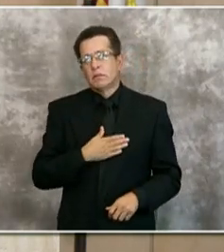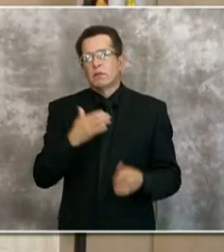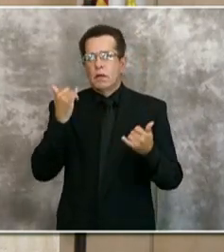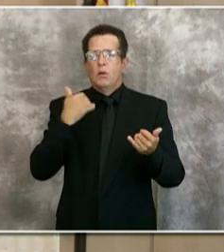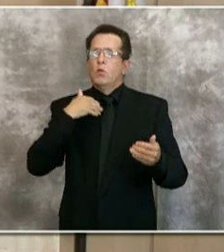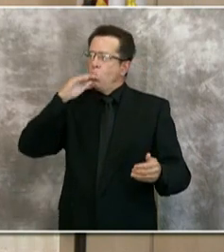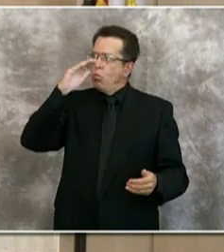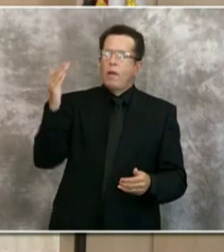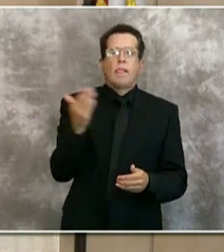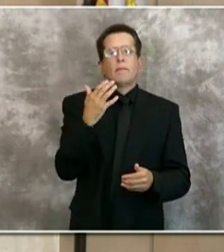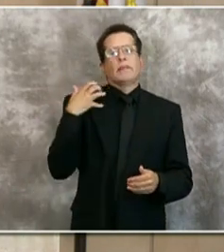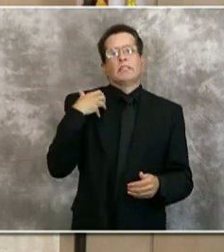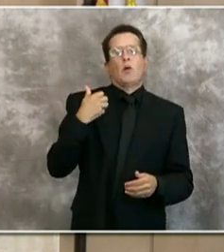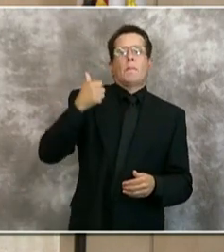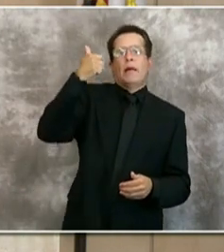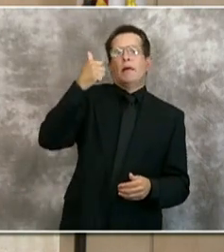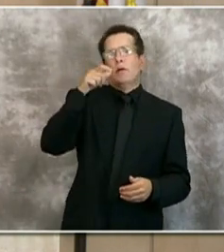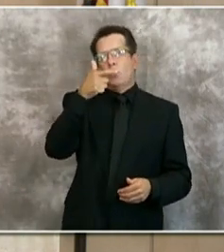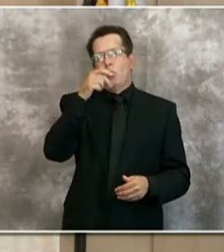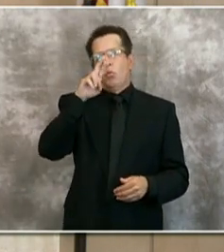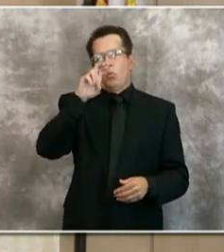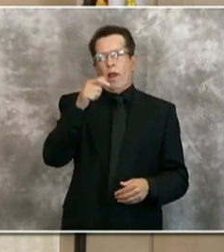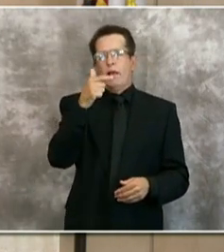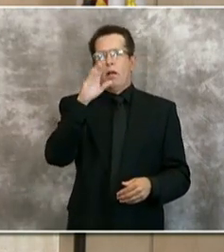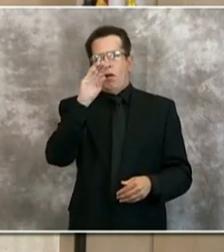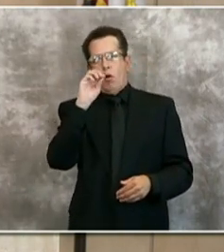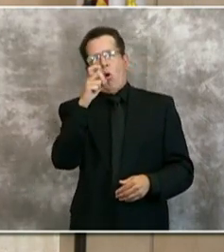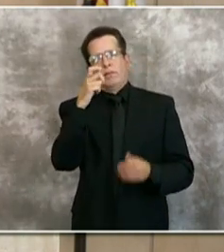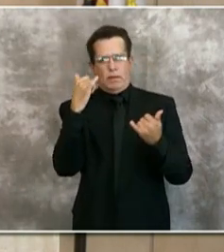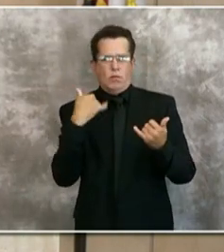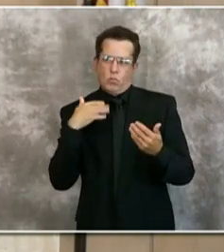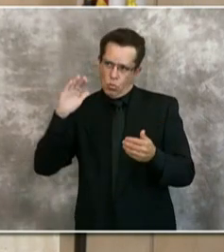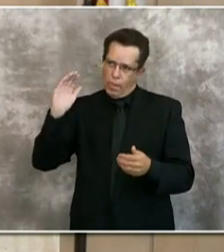the podium Chairman Greg Cox. Thank you.